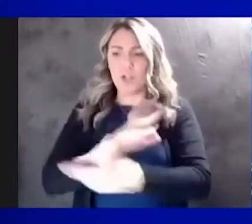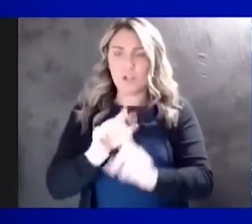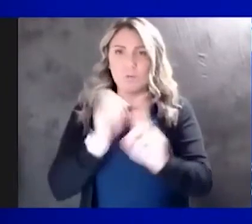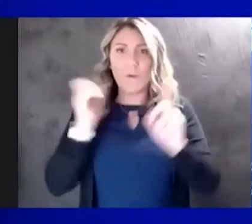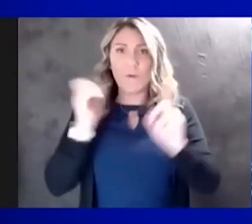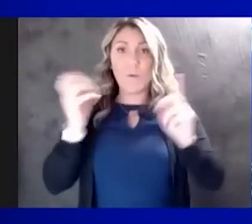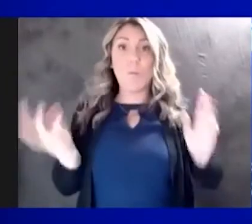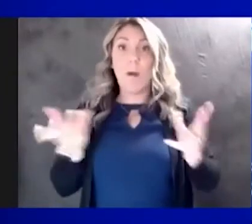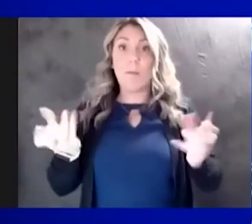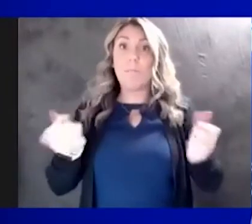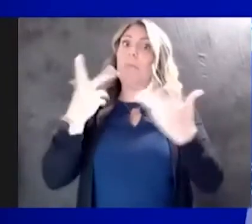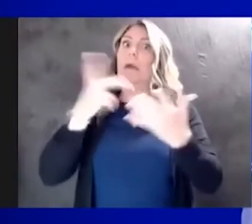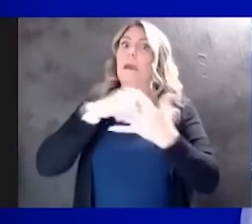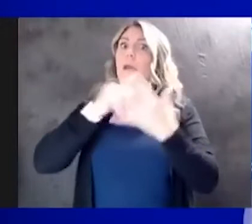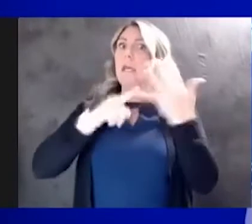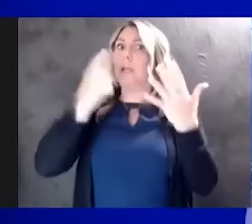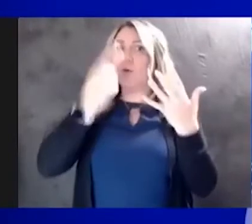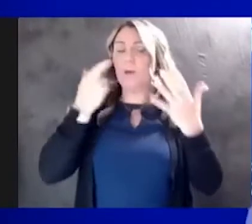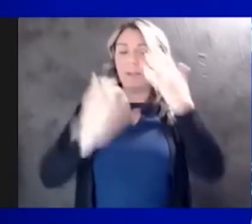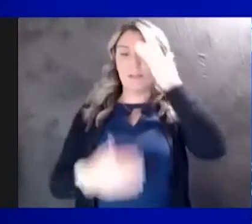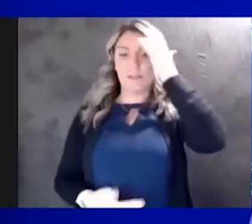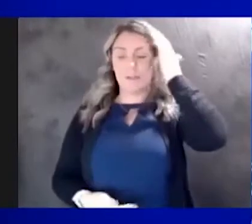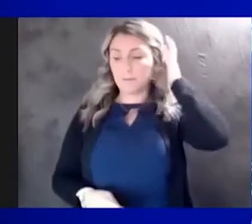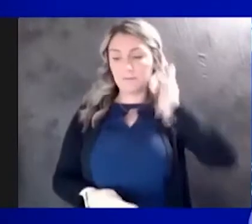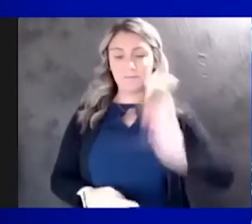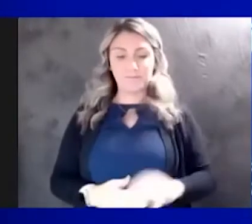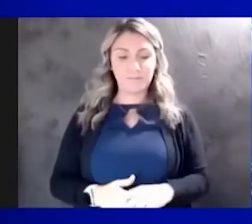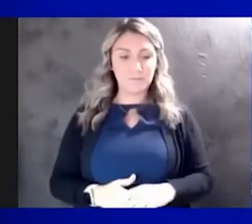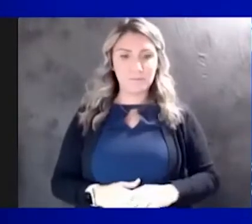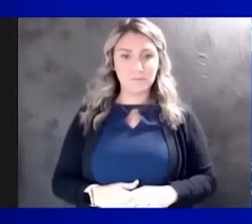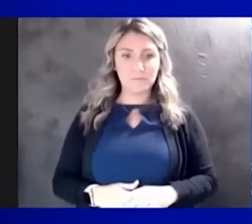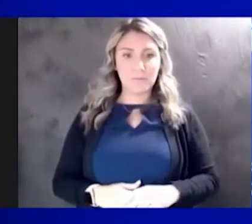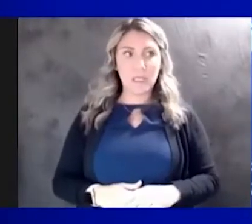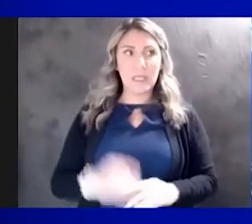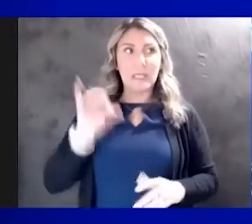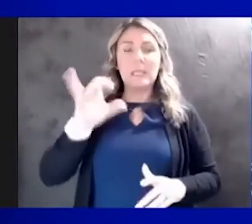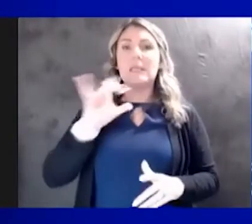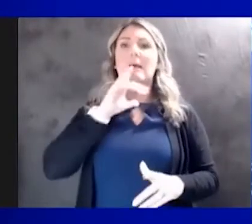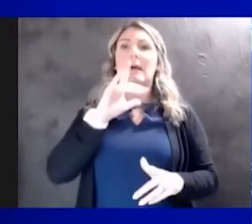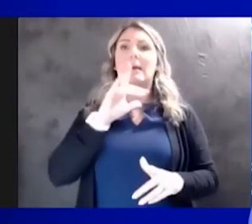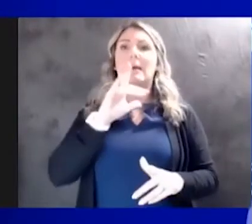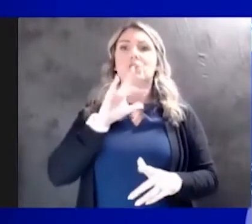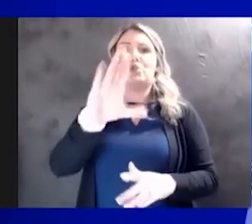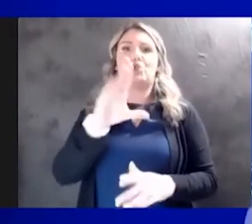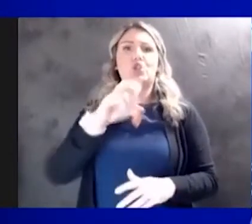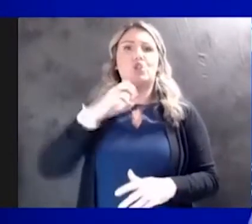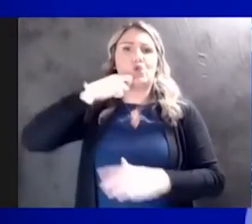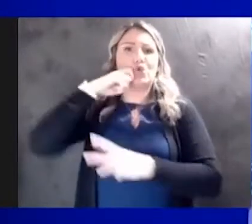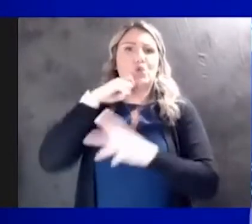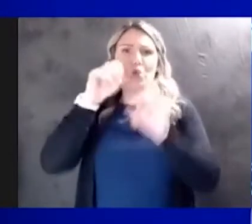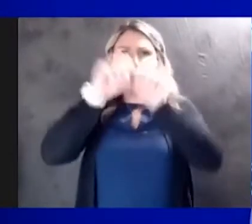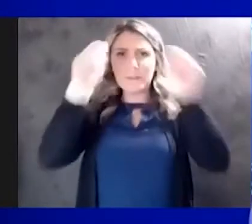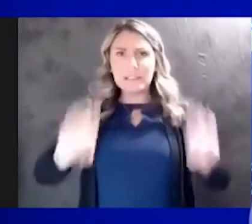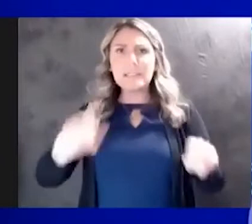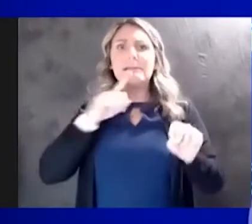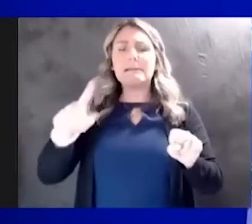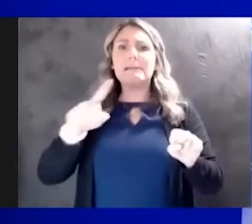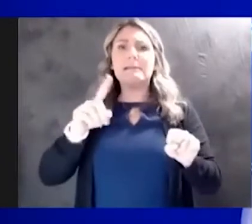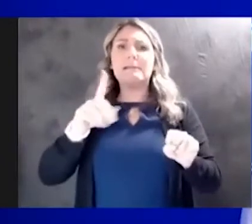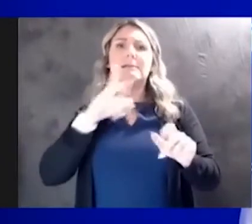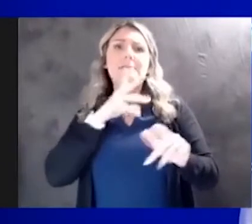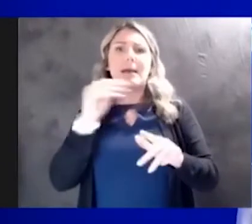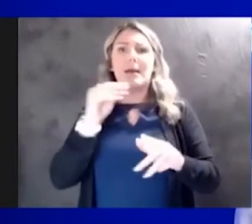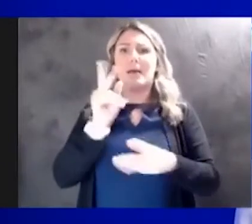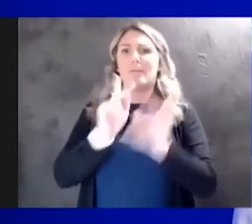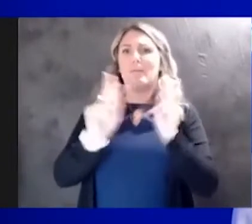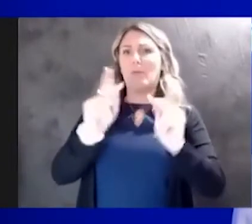things. Basically, it is an attacking of your nervous system. Most of the time it's transient and people do recover from it.